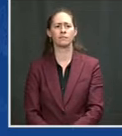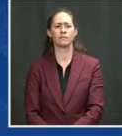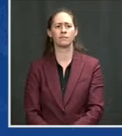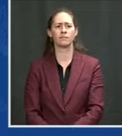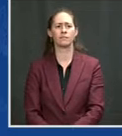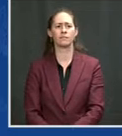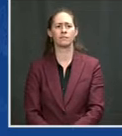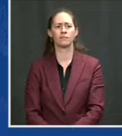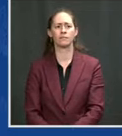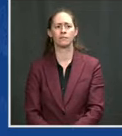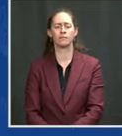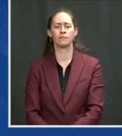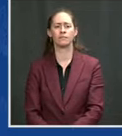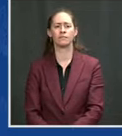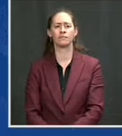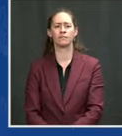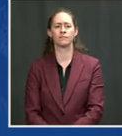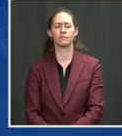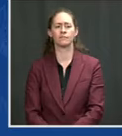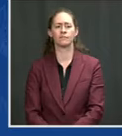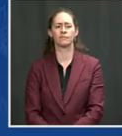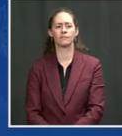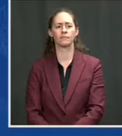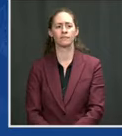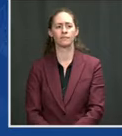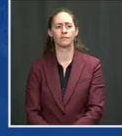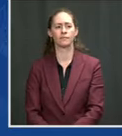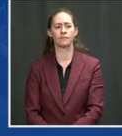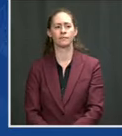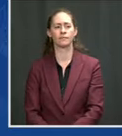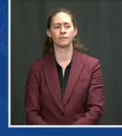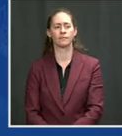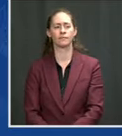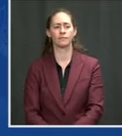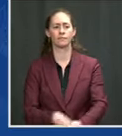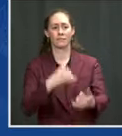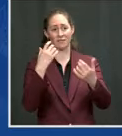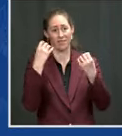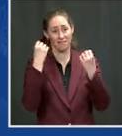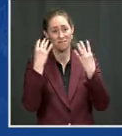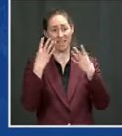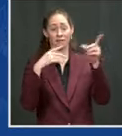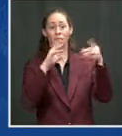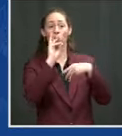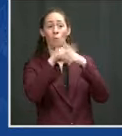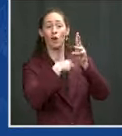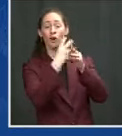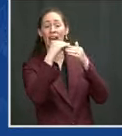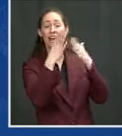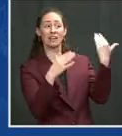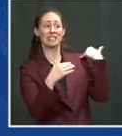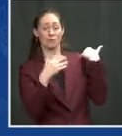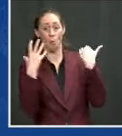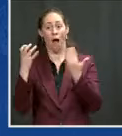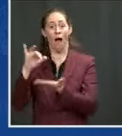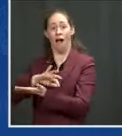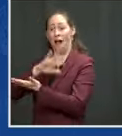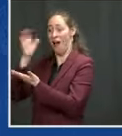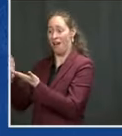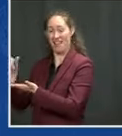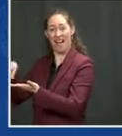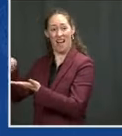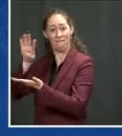percent of the world leaders calling and asking, can we help them? And we're going to try. But at any rate,